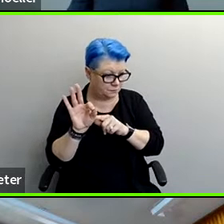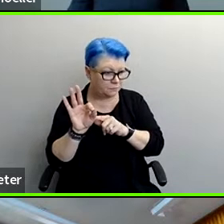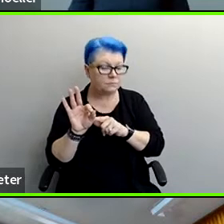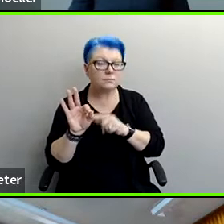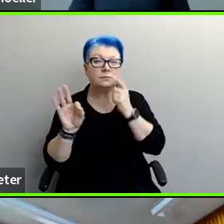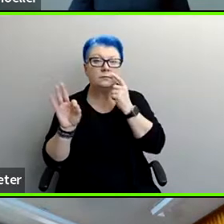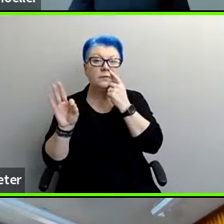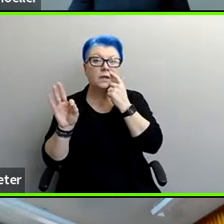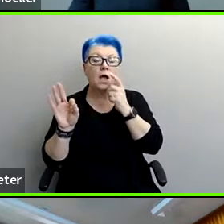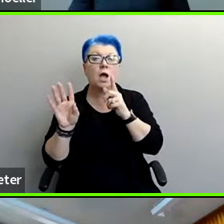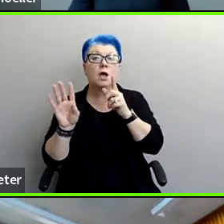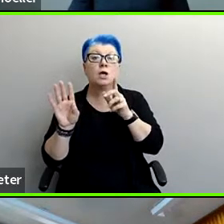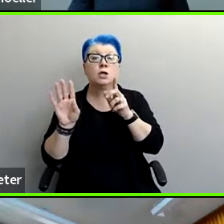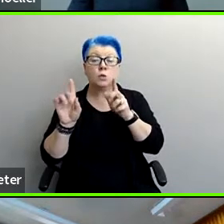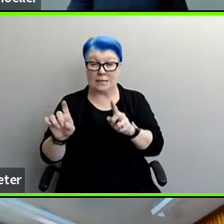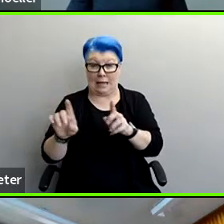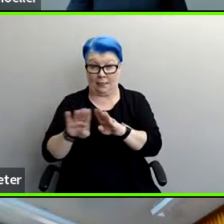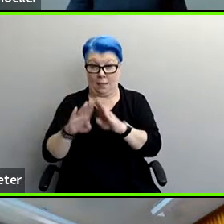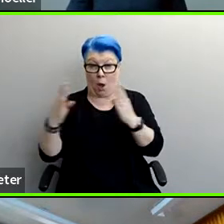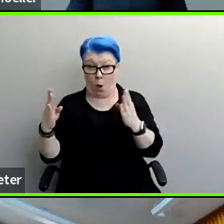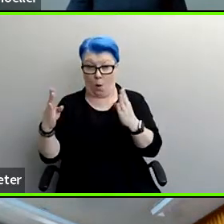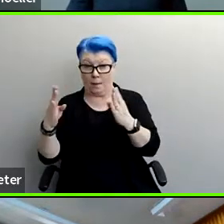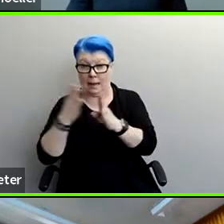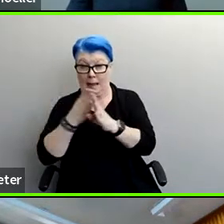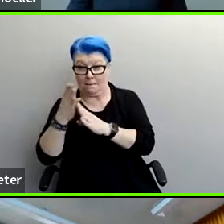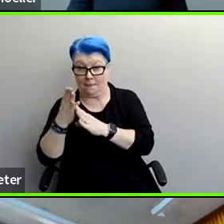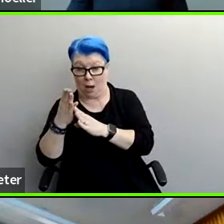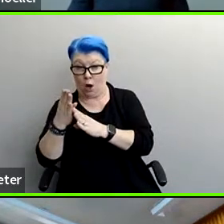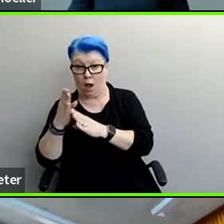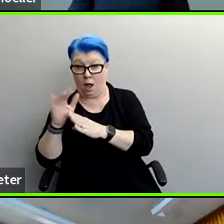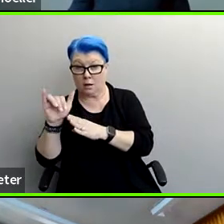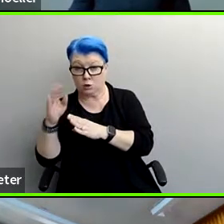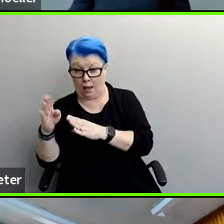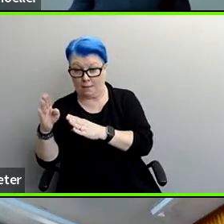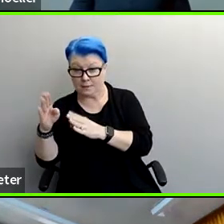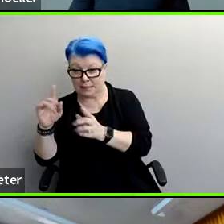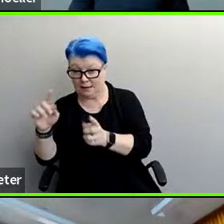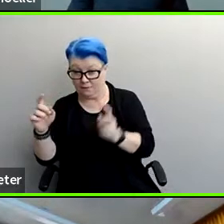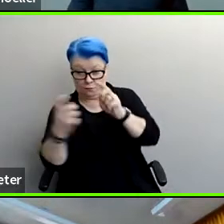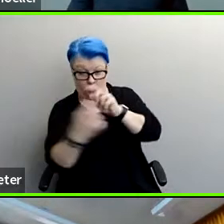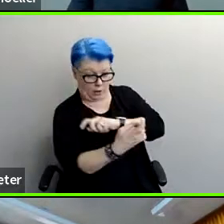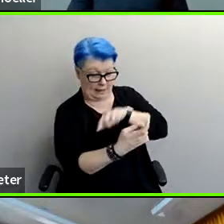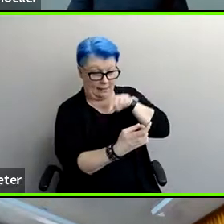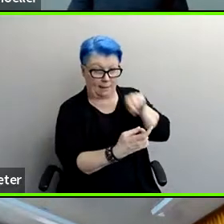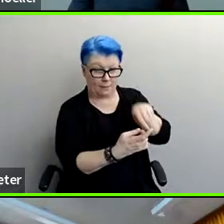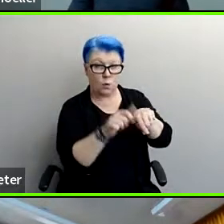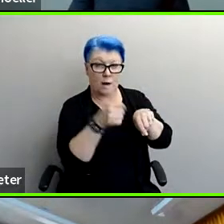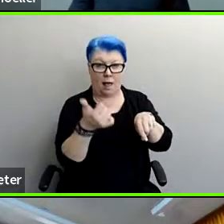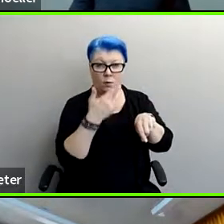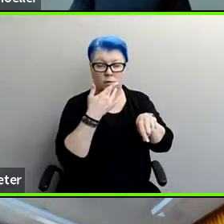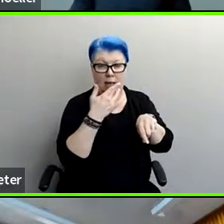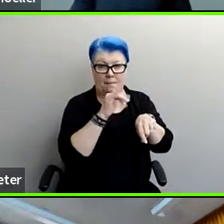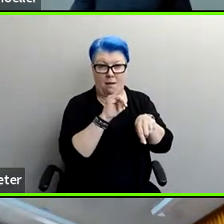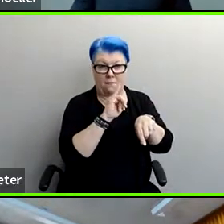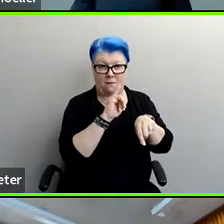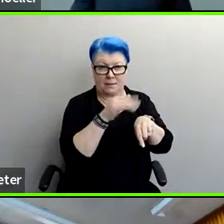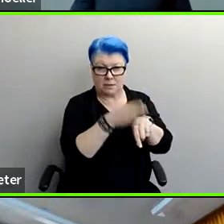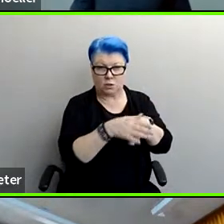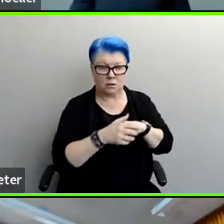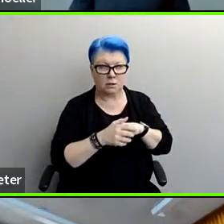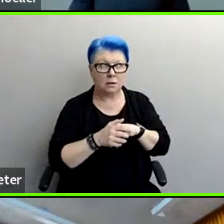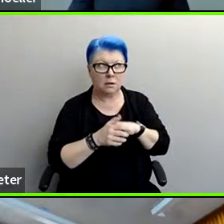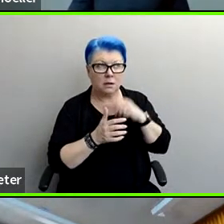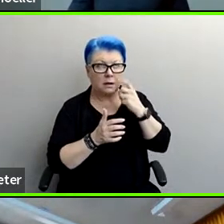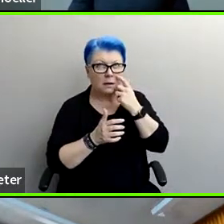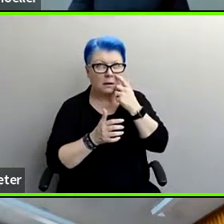para positions to the required RBT positions. As we've talked many times, our para shortages are a